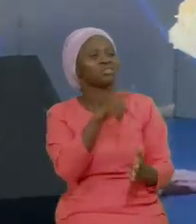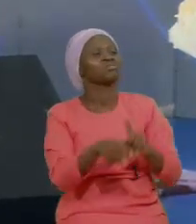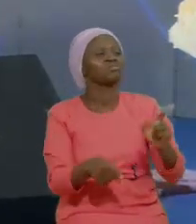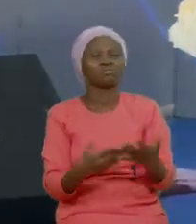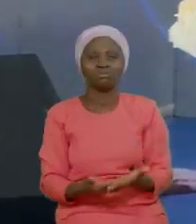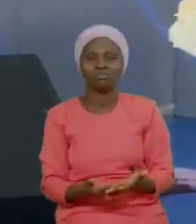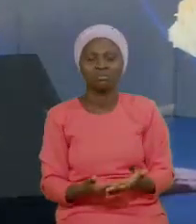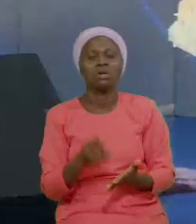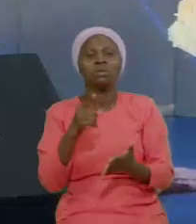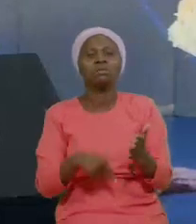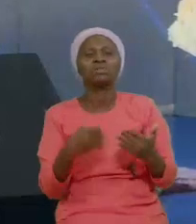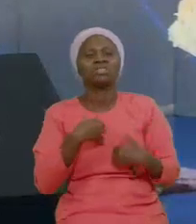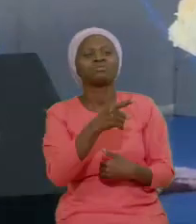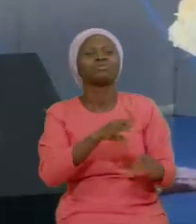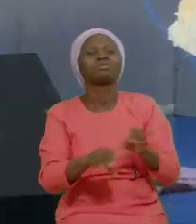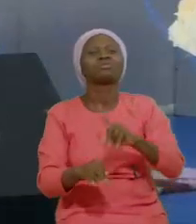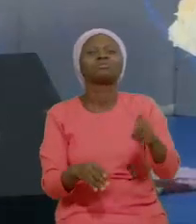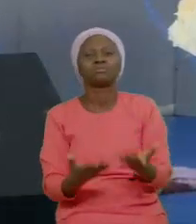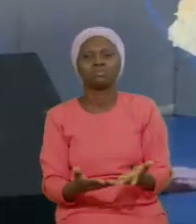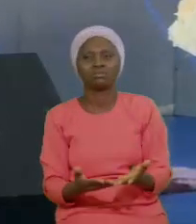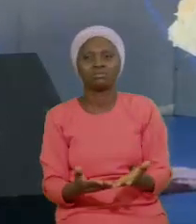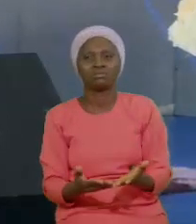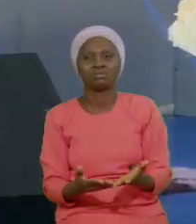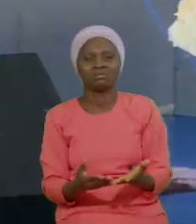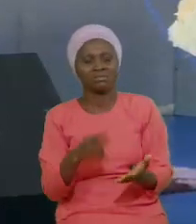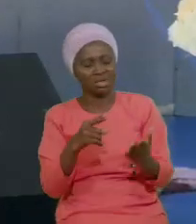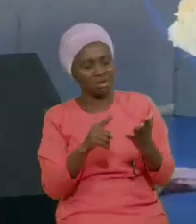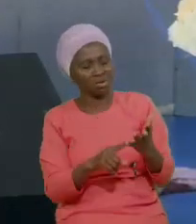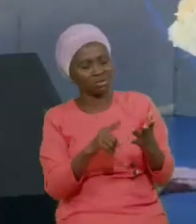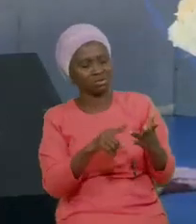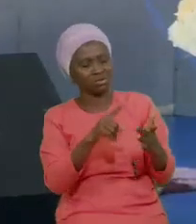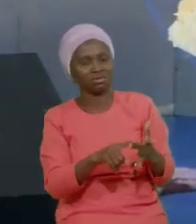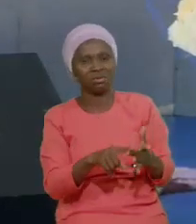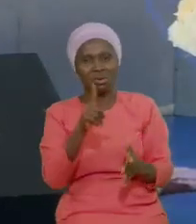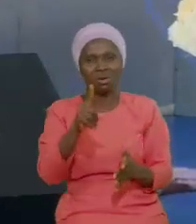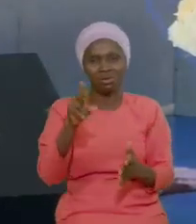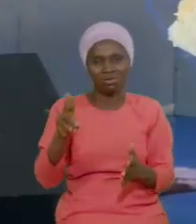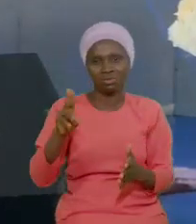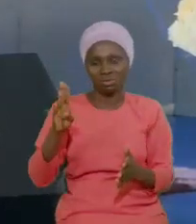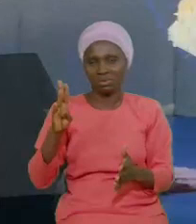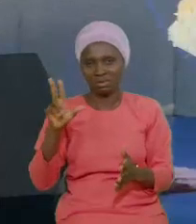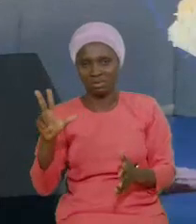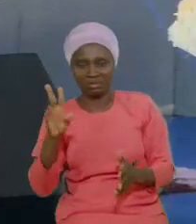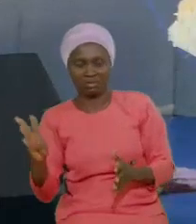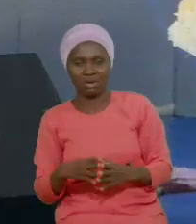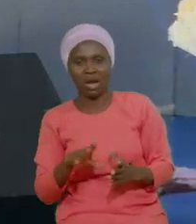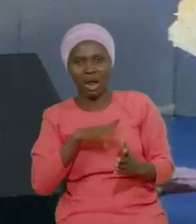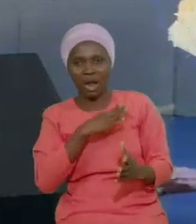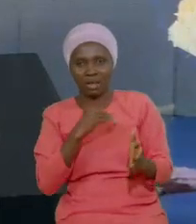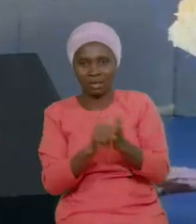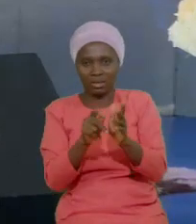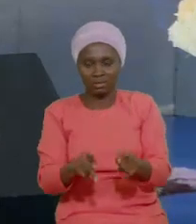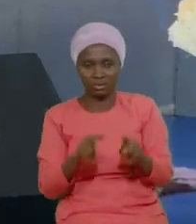What have you done? They'll say, 1, 2, 3, 4. And the fellow looking at you might